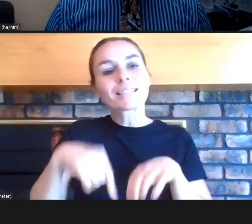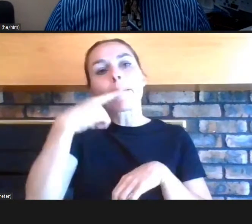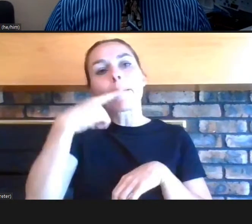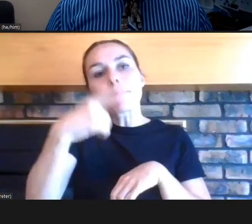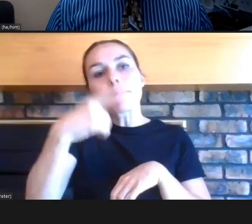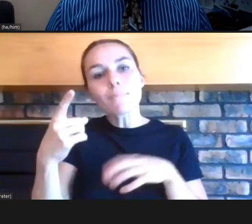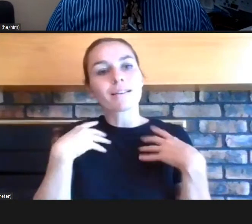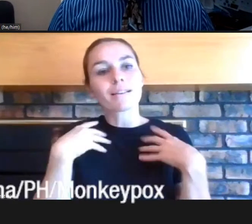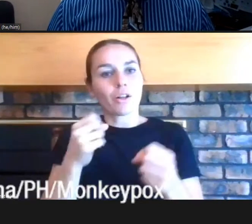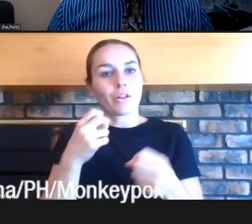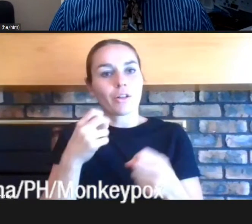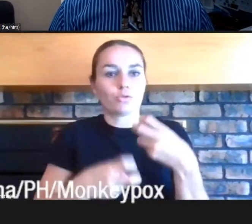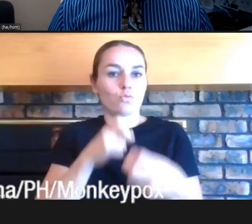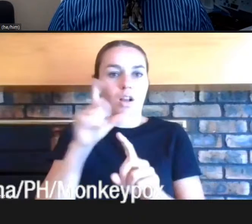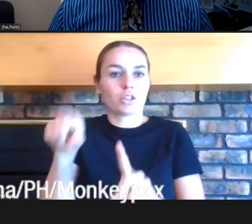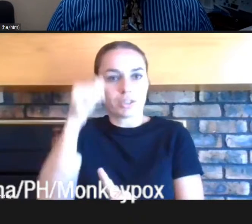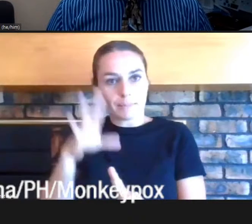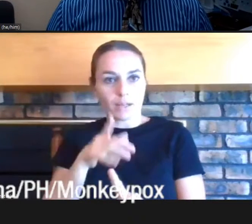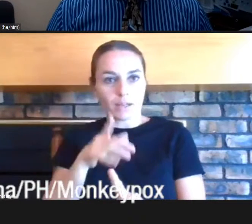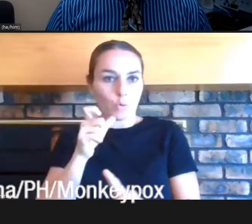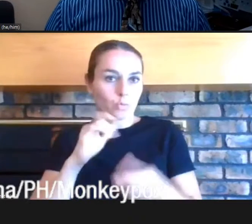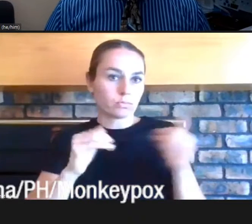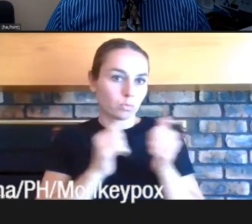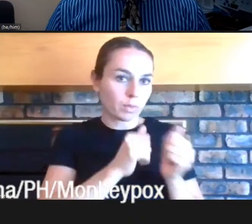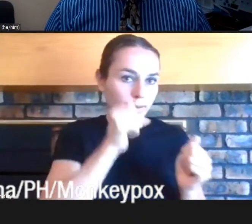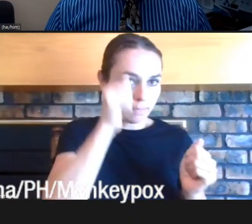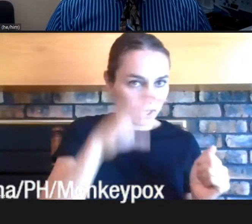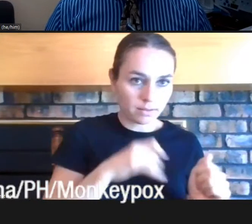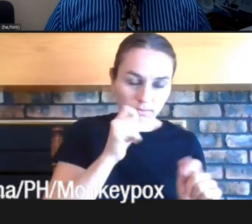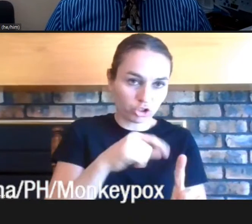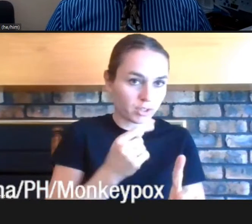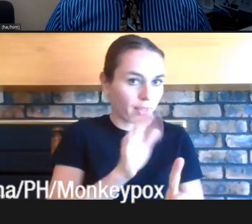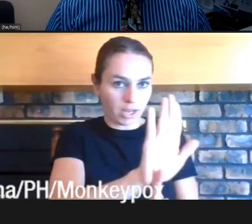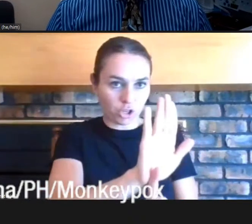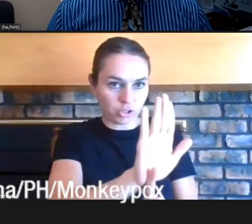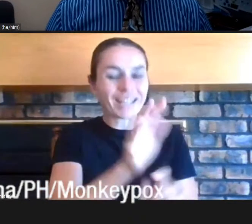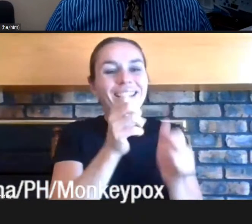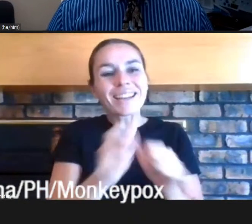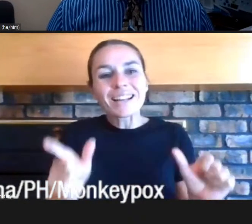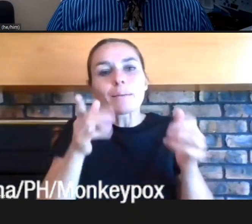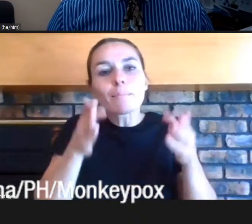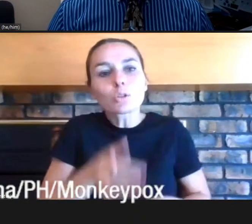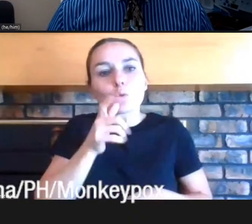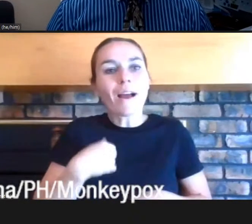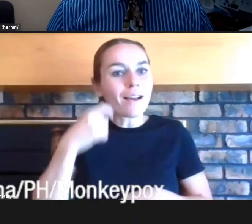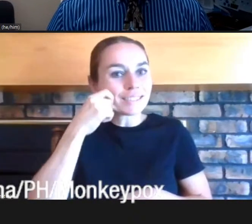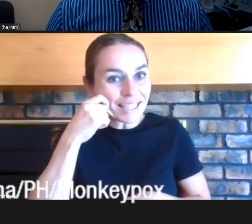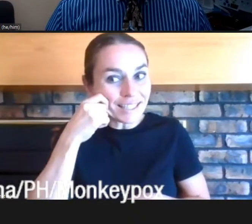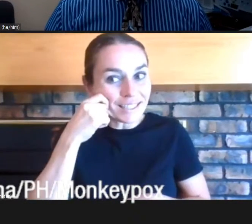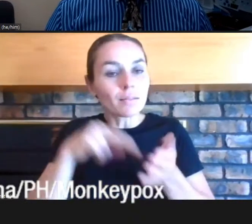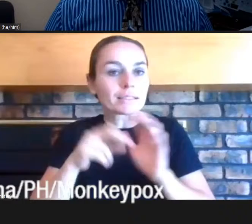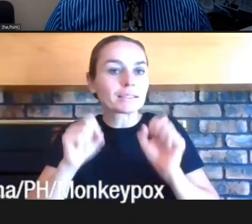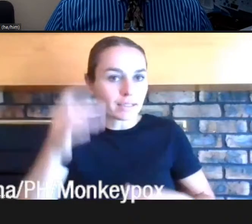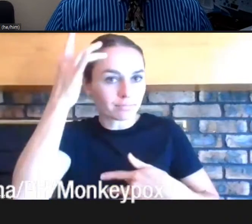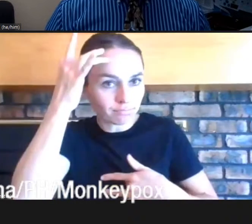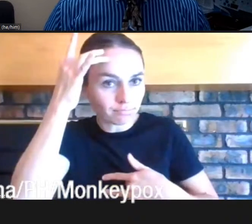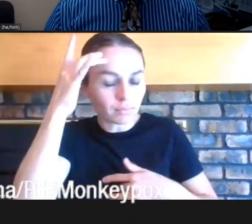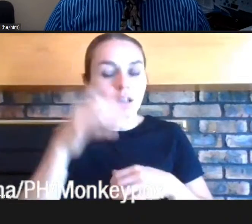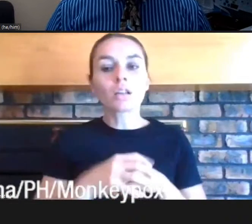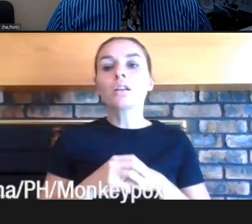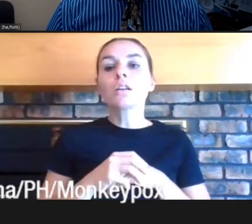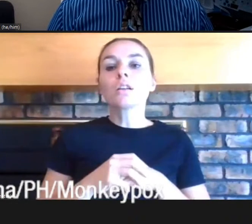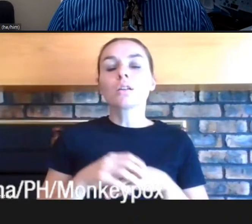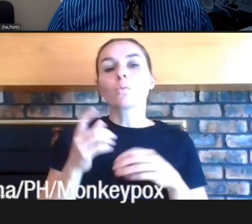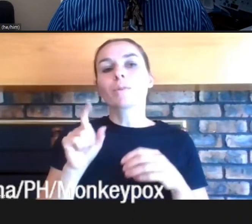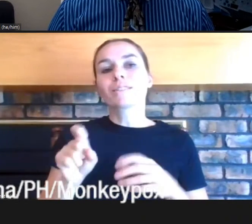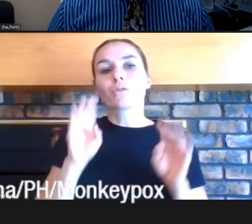issue. Anyone with skin is susceptible to this virus. We need to be focusing on risk assessment by behavior